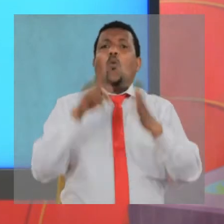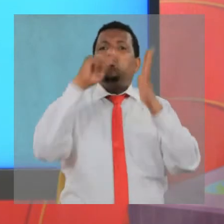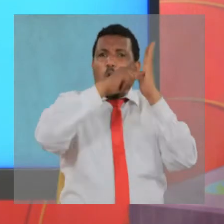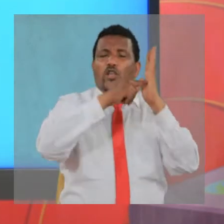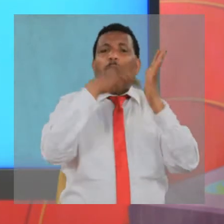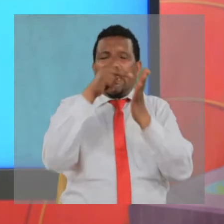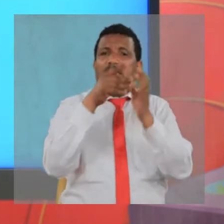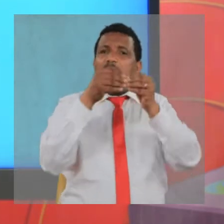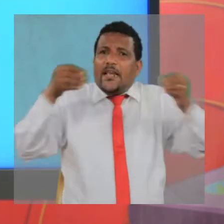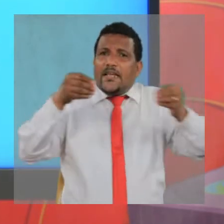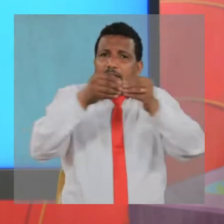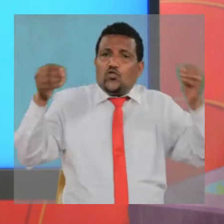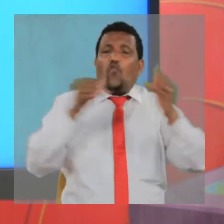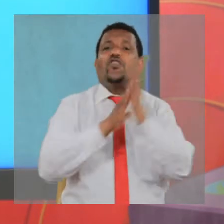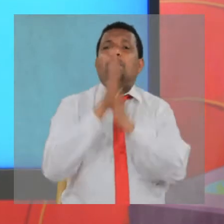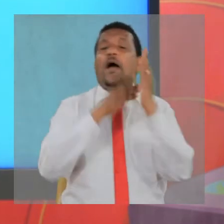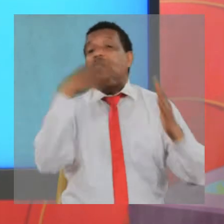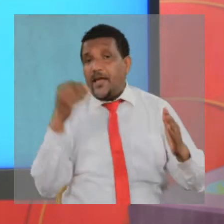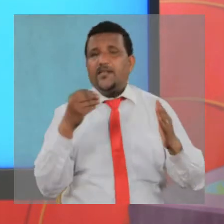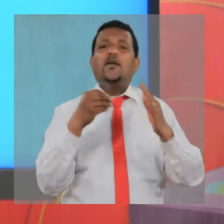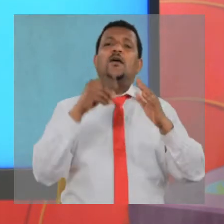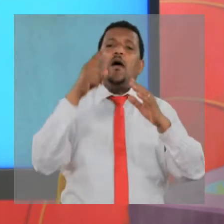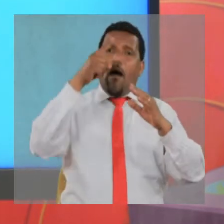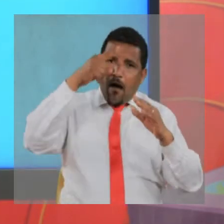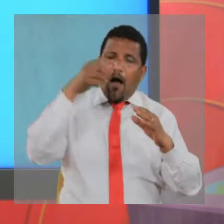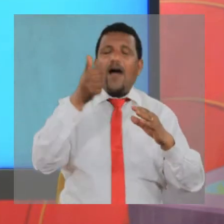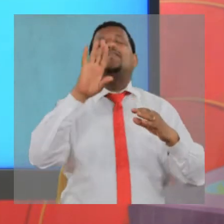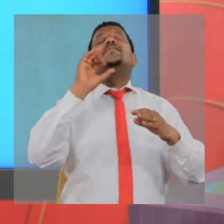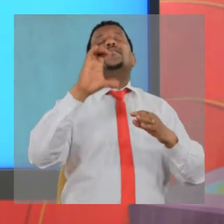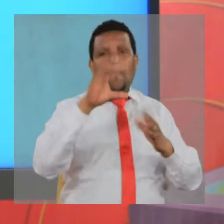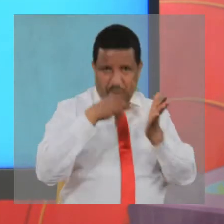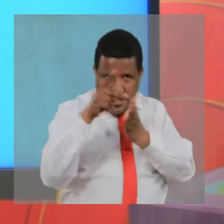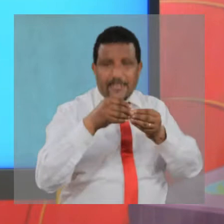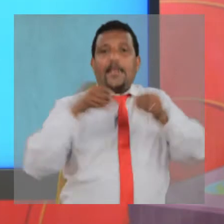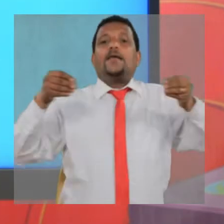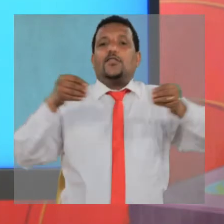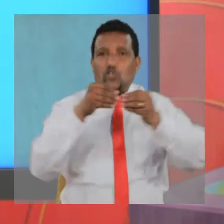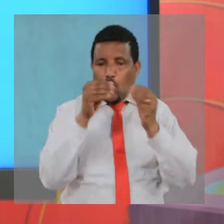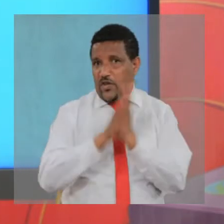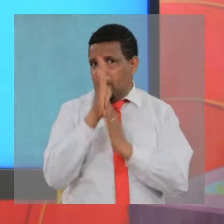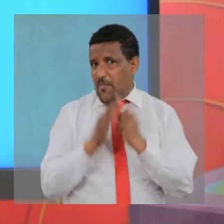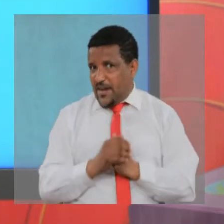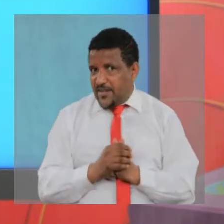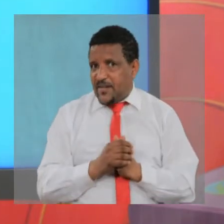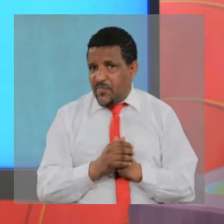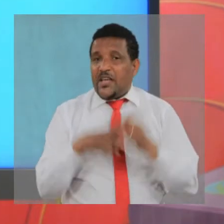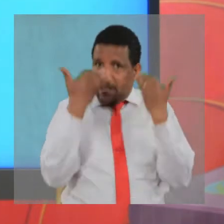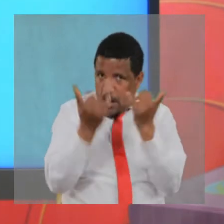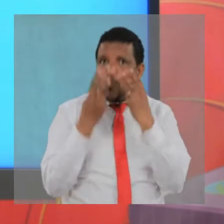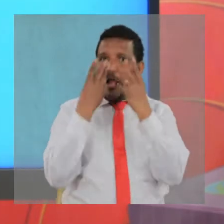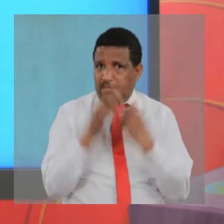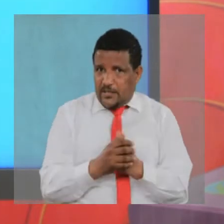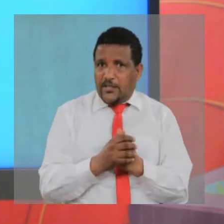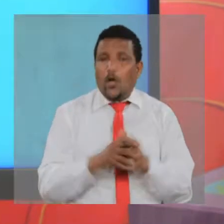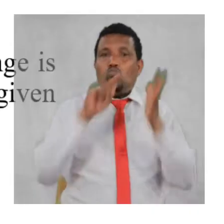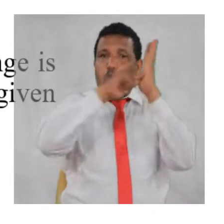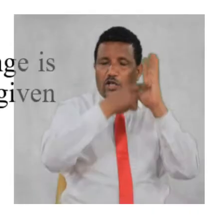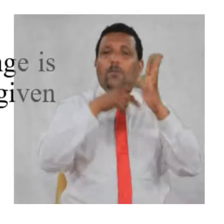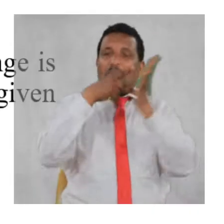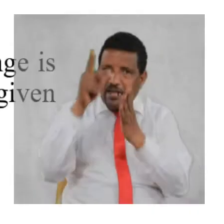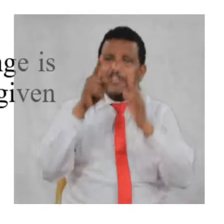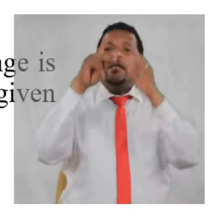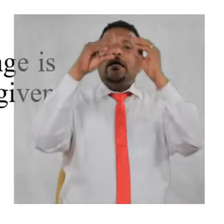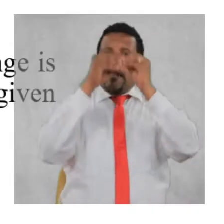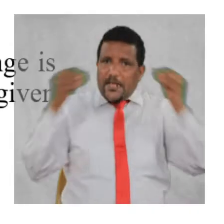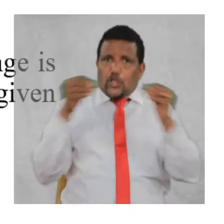price elasticity of demand and the arc price elasticity of demand. Now let's see the point price elasticity